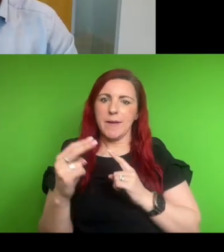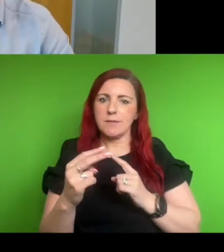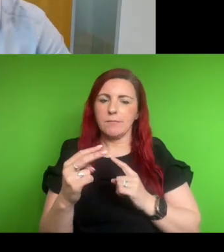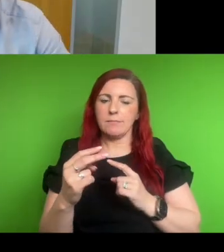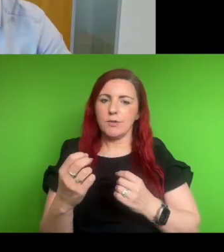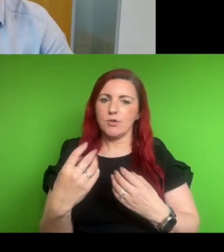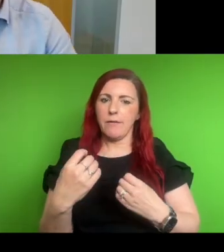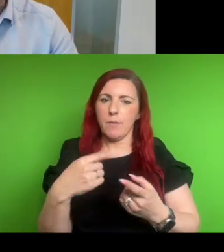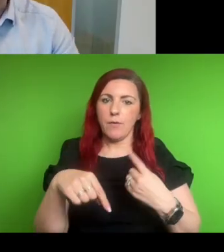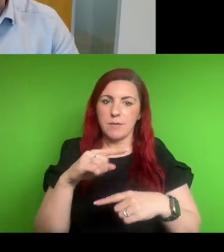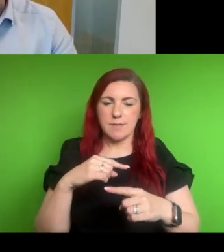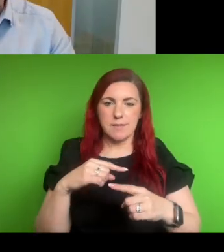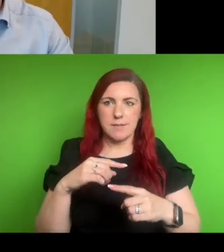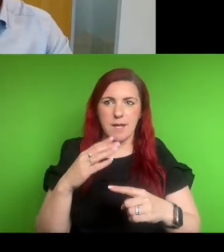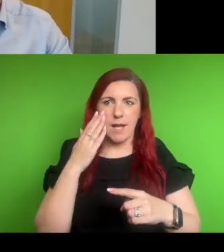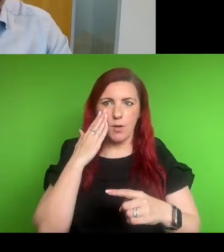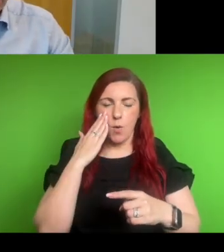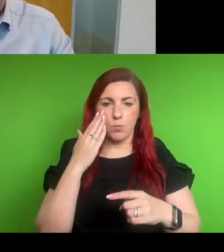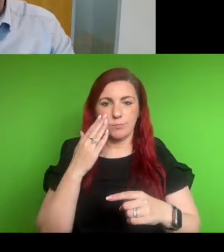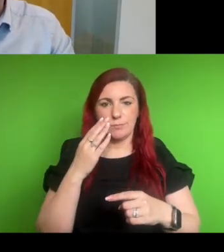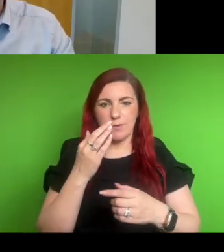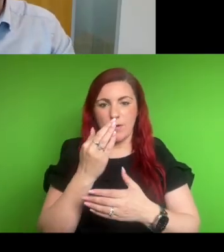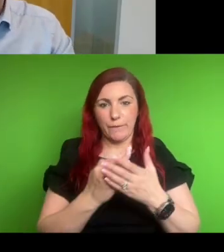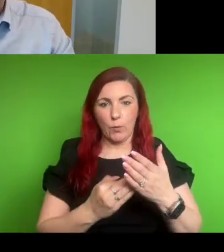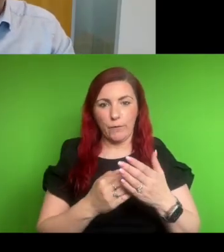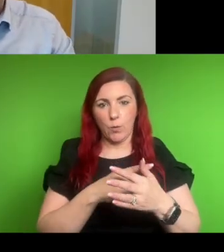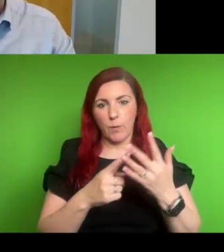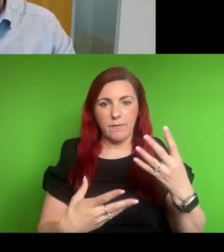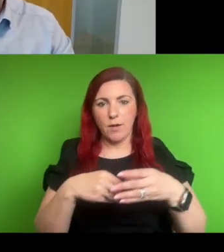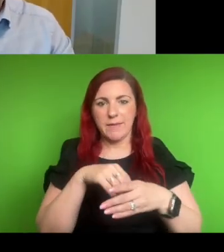of a number under the EAA. So thank you.